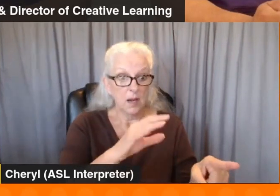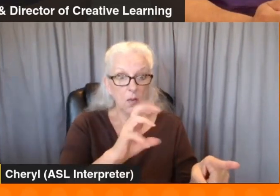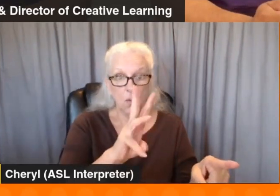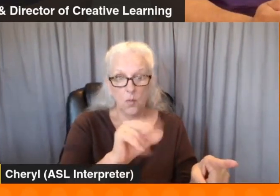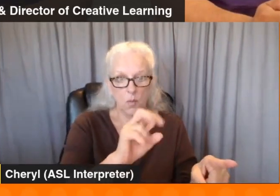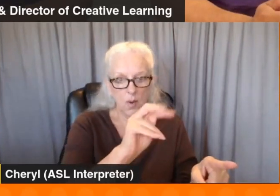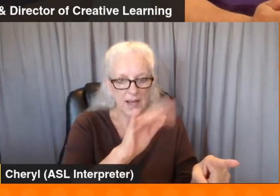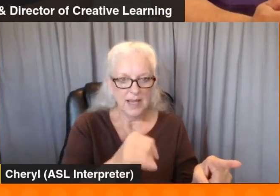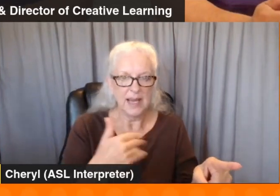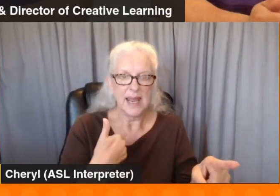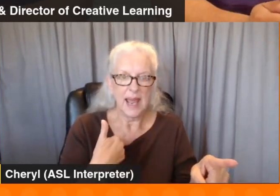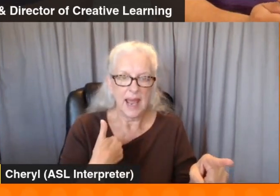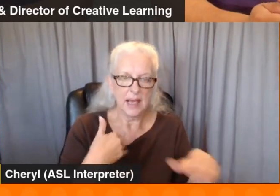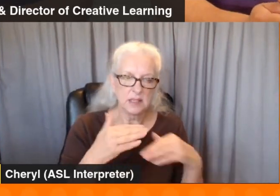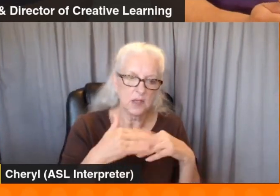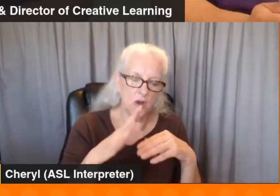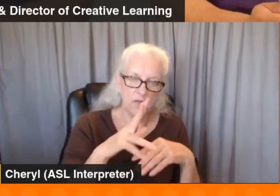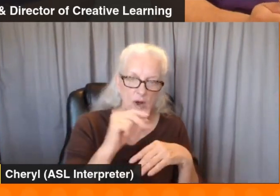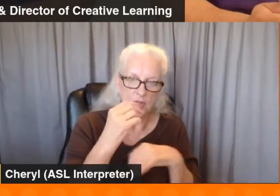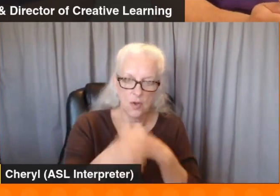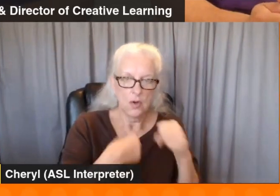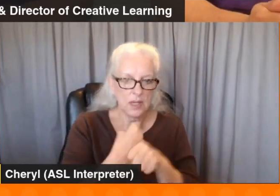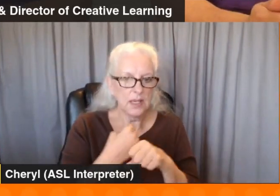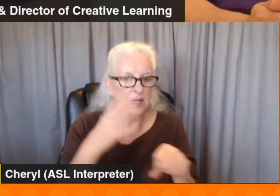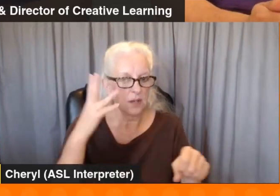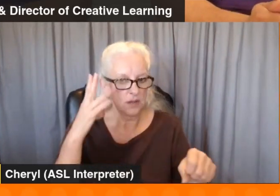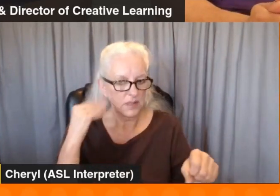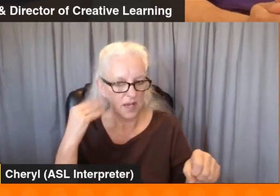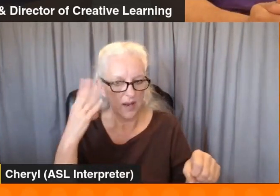joining Scratch, she served as a Chief Development